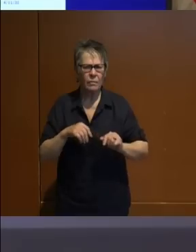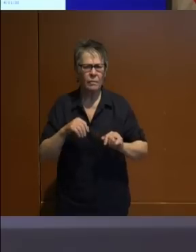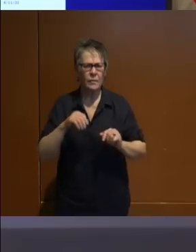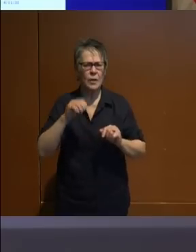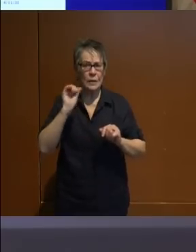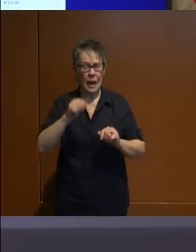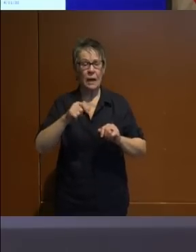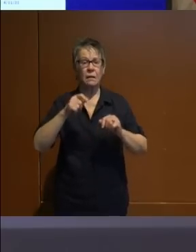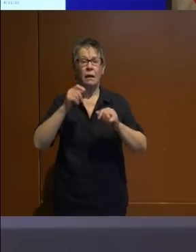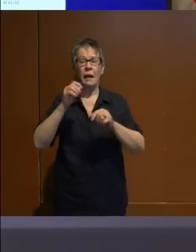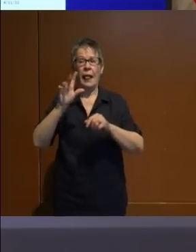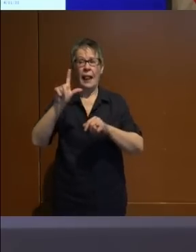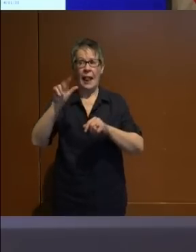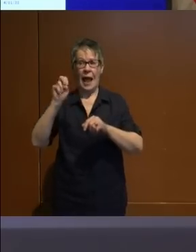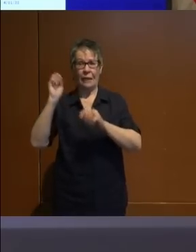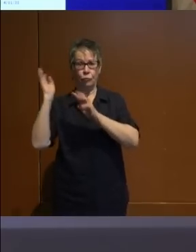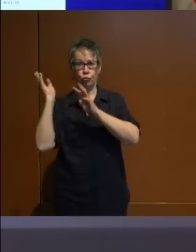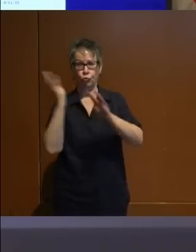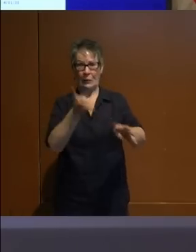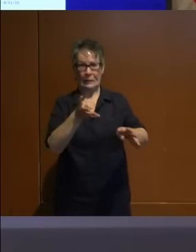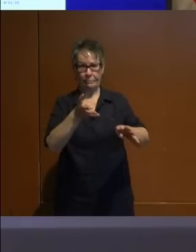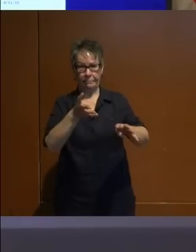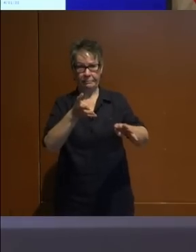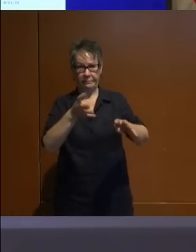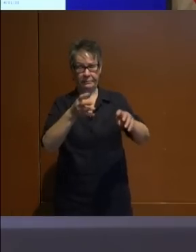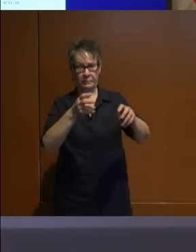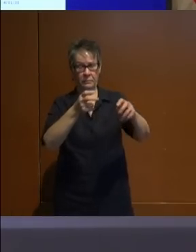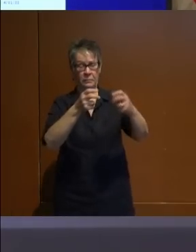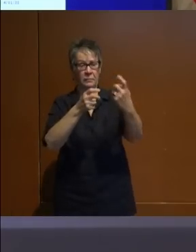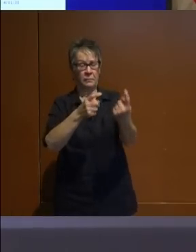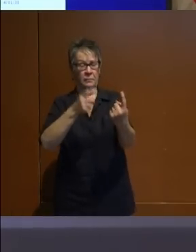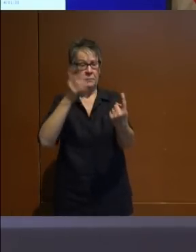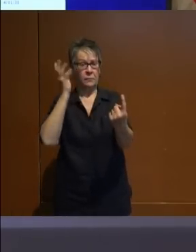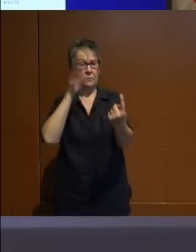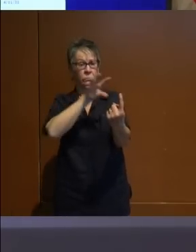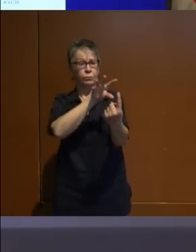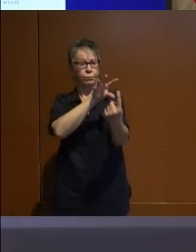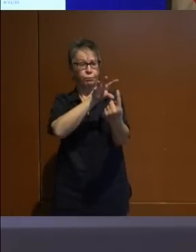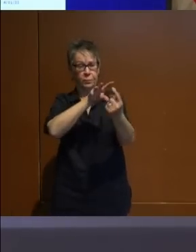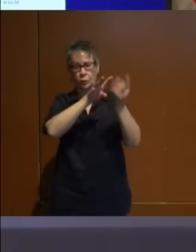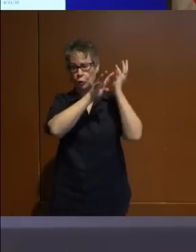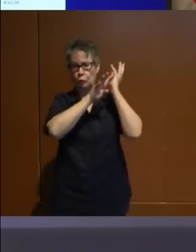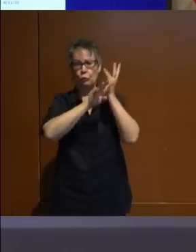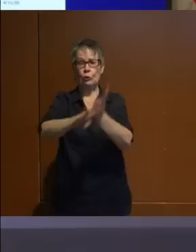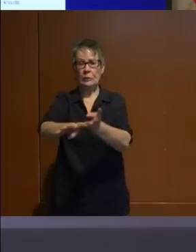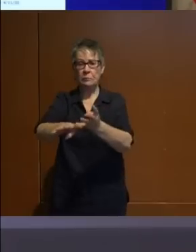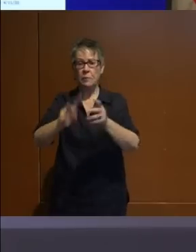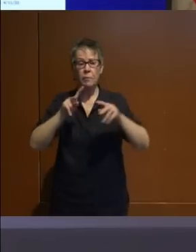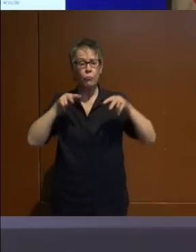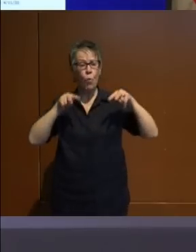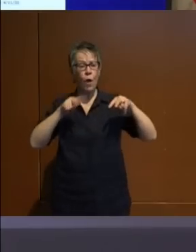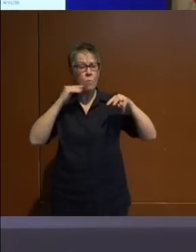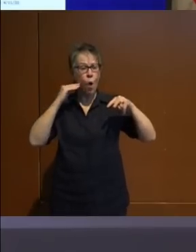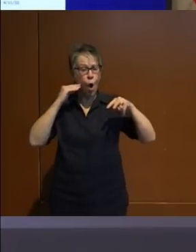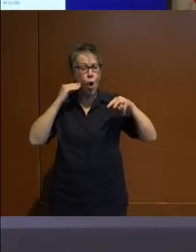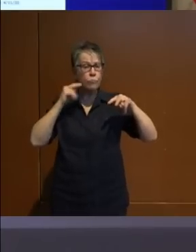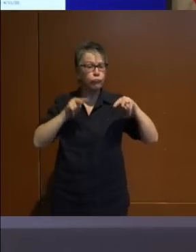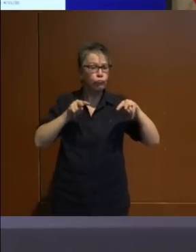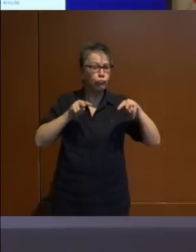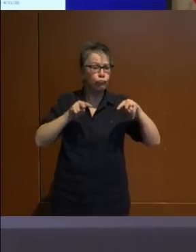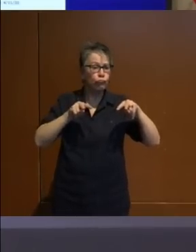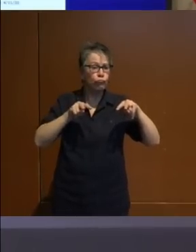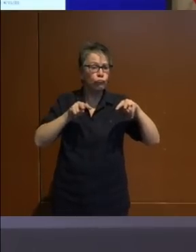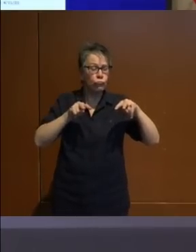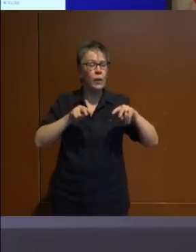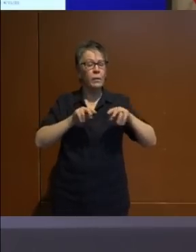physical meeting, give a toll-free number that with a real person on the other end